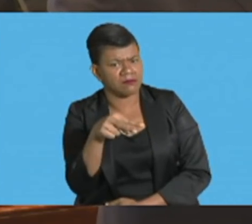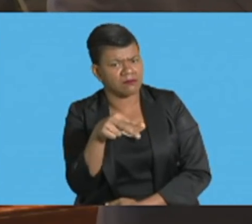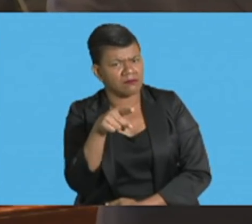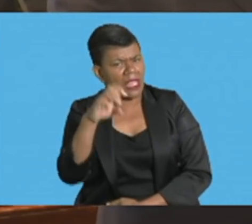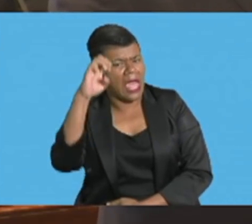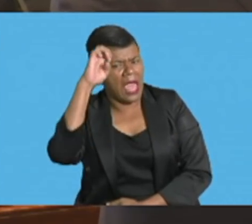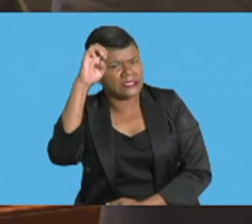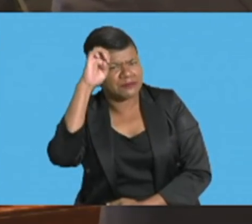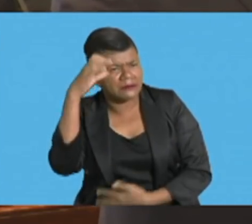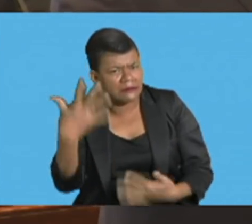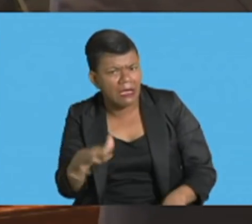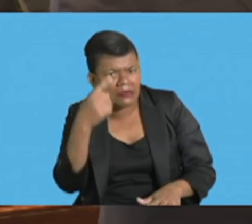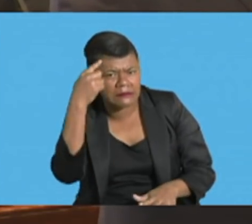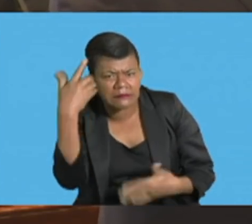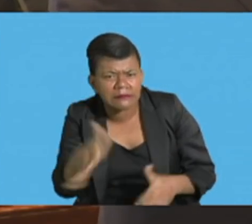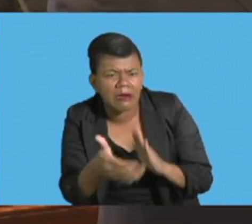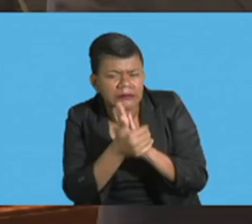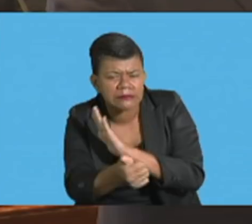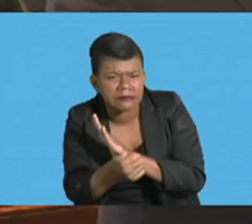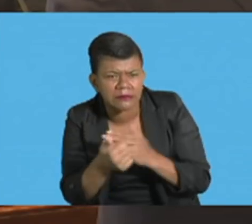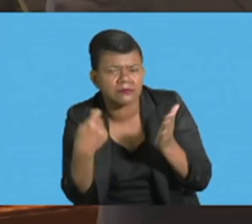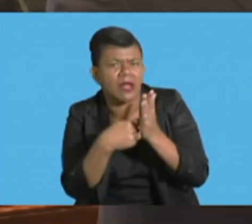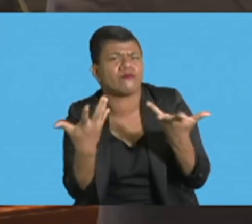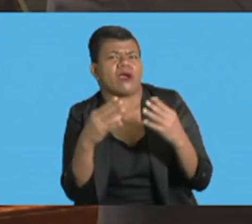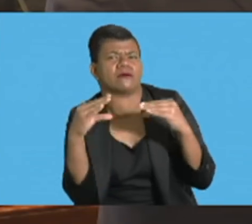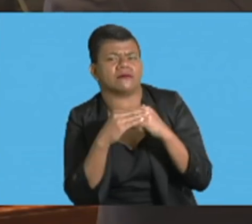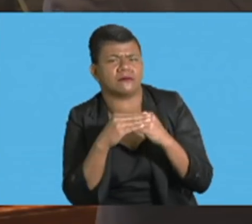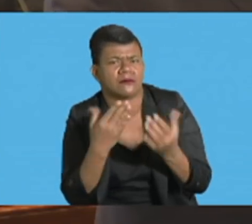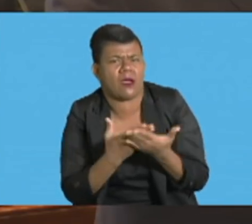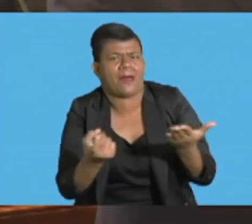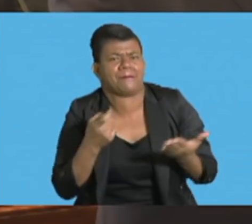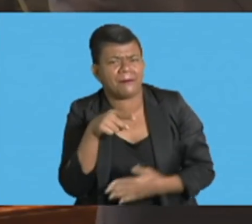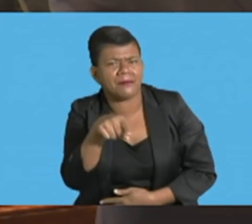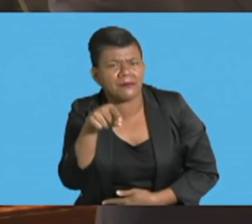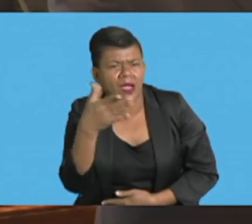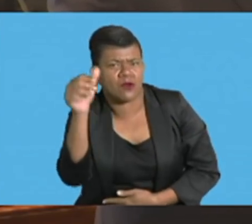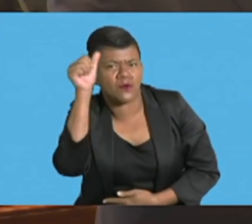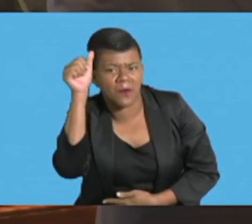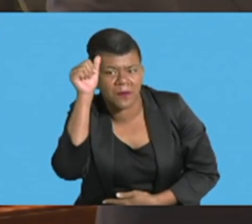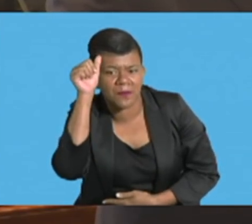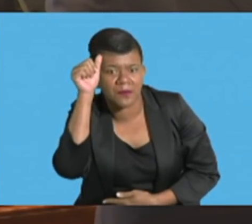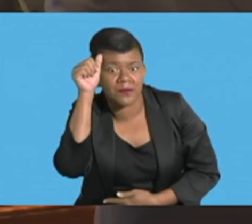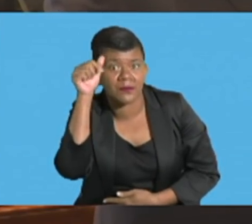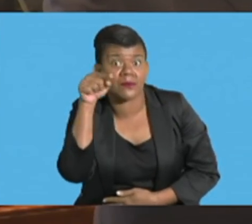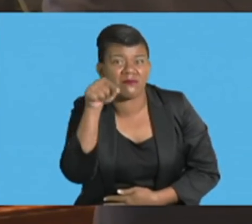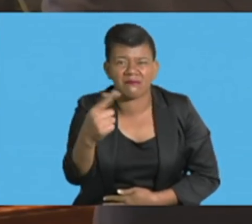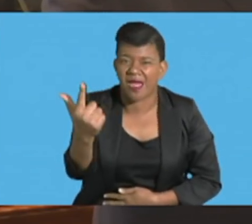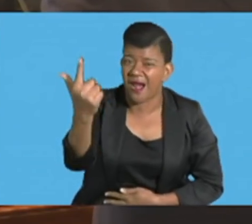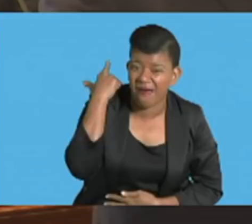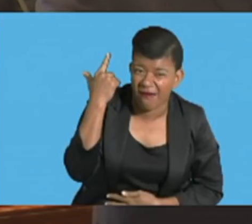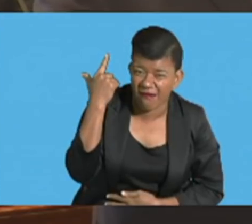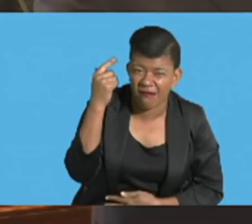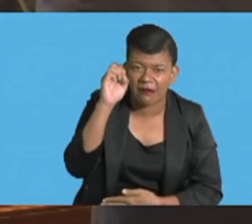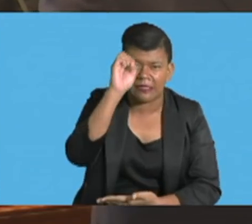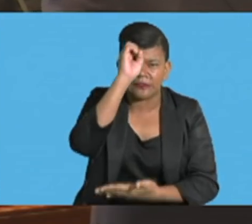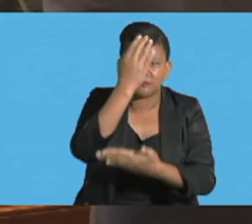matter. But what she lacks in economic experience, Honourable Speaker, she makes up for inability to